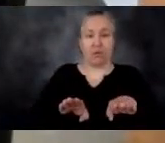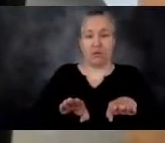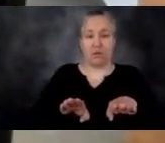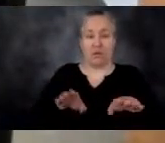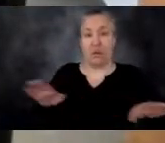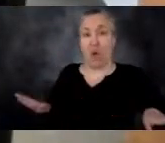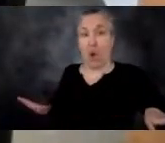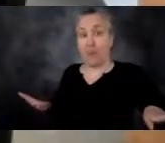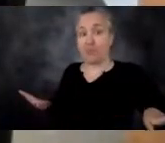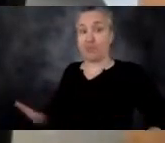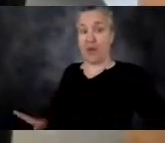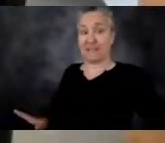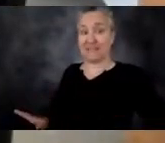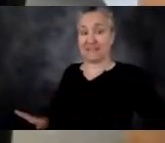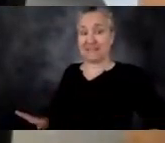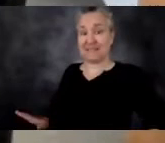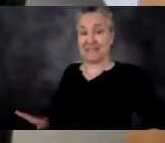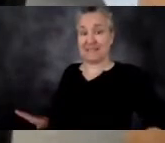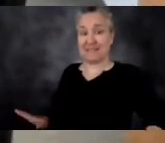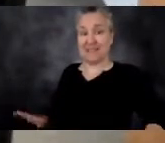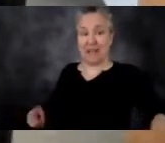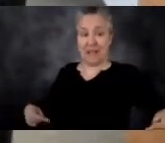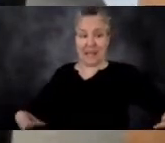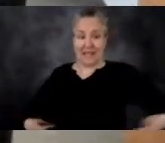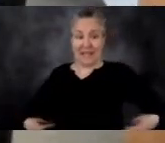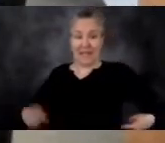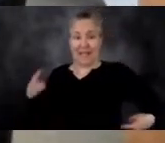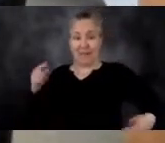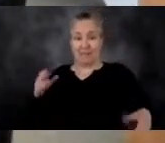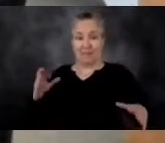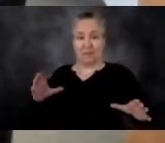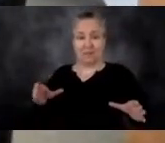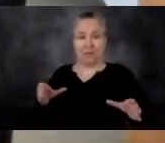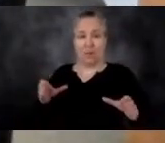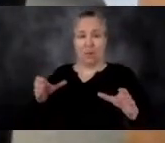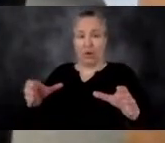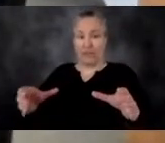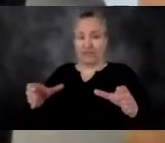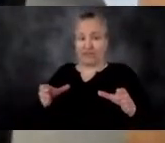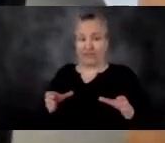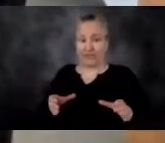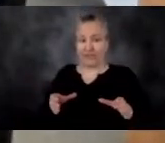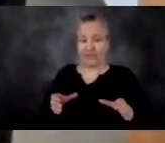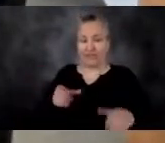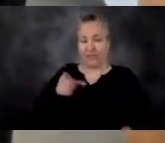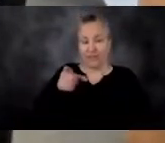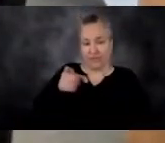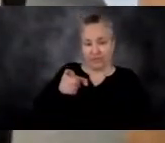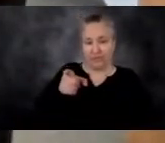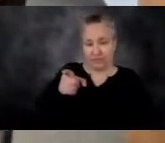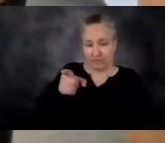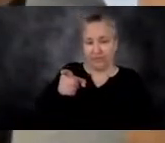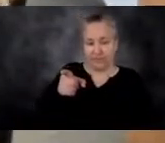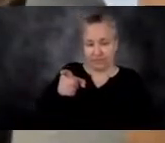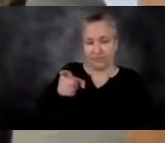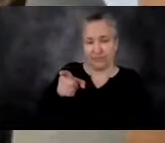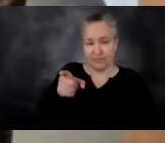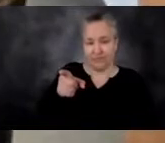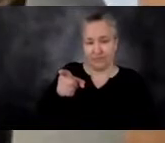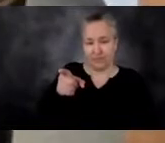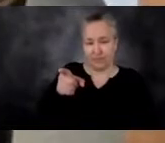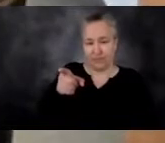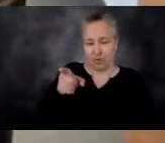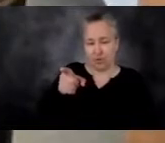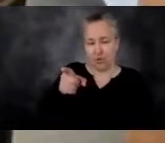I'm actually gonna shift my hips slightly forward. So I'm gonna press forward off of the chair and I'm gonna come back to the chair. Move this